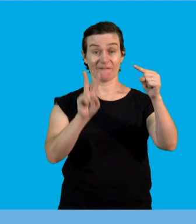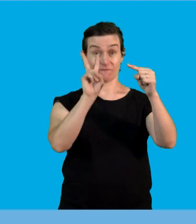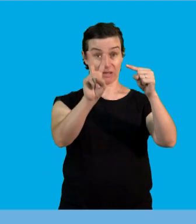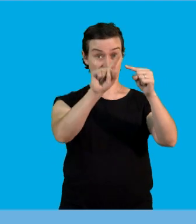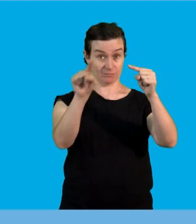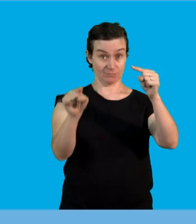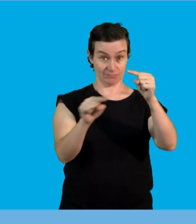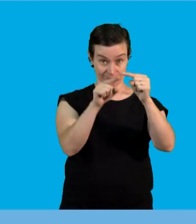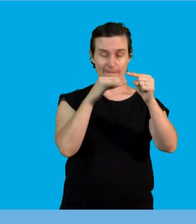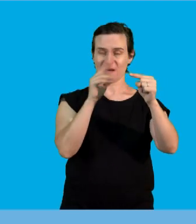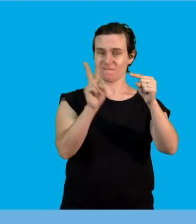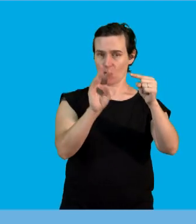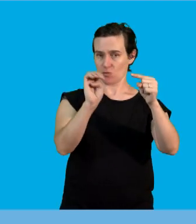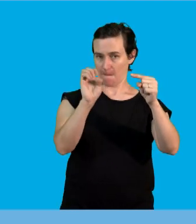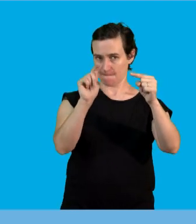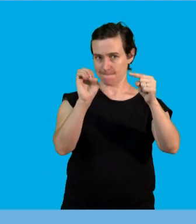by V,